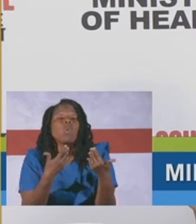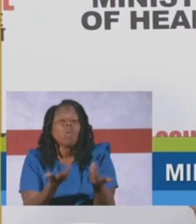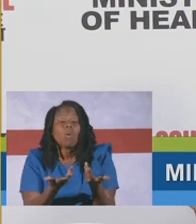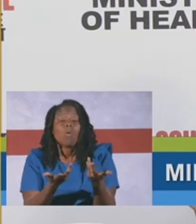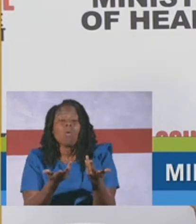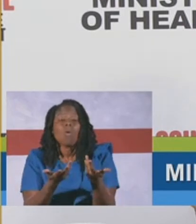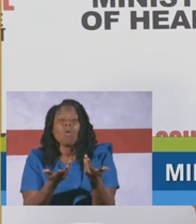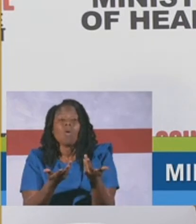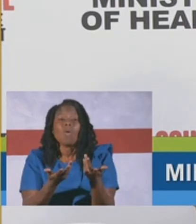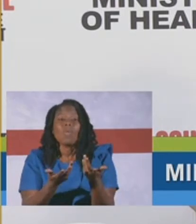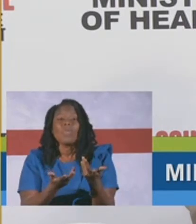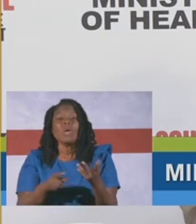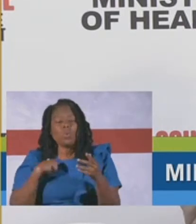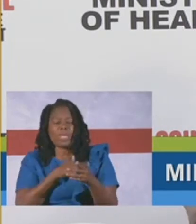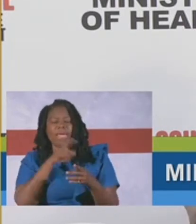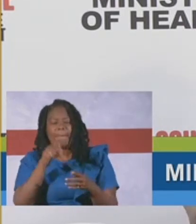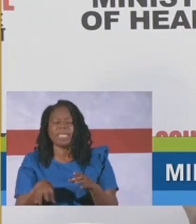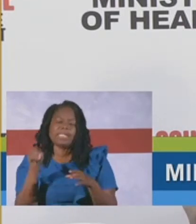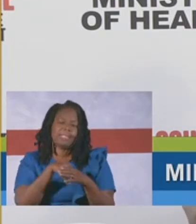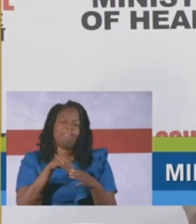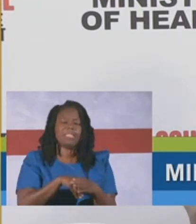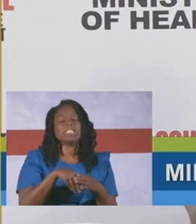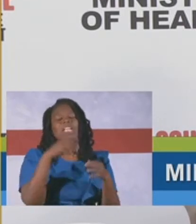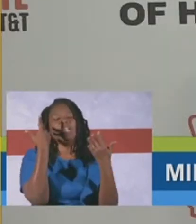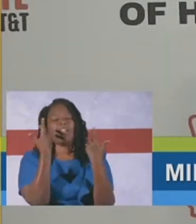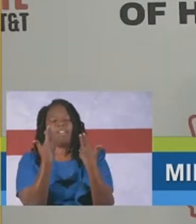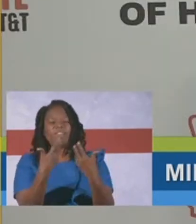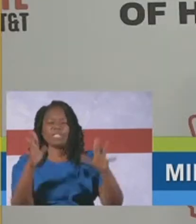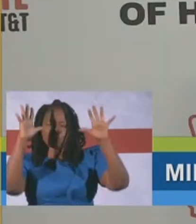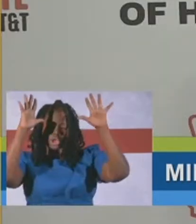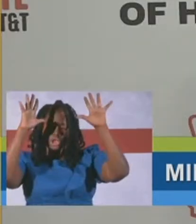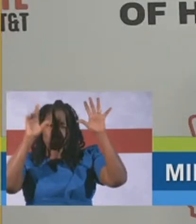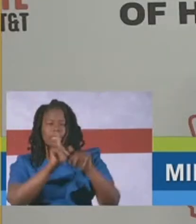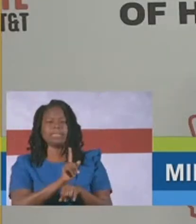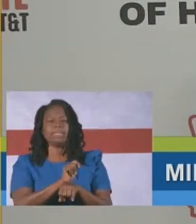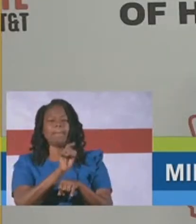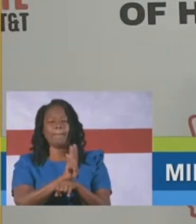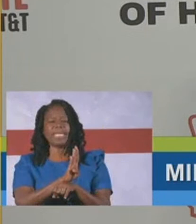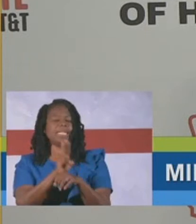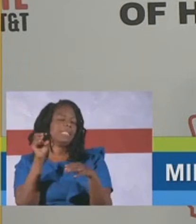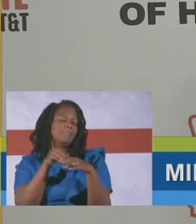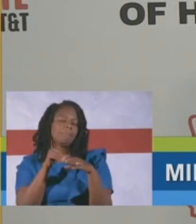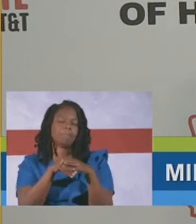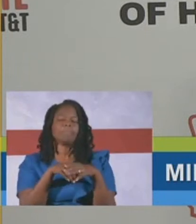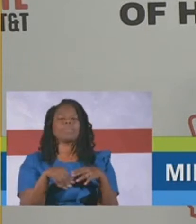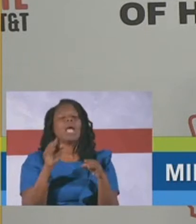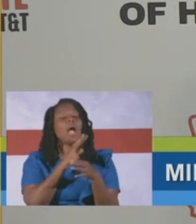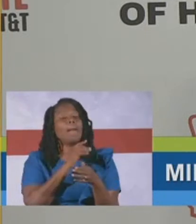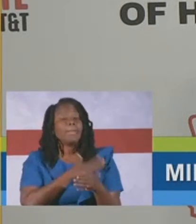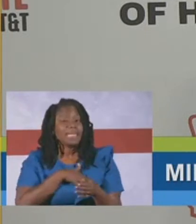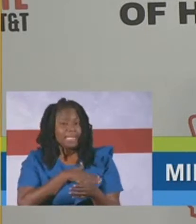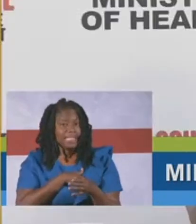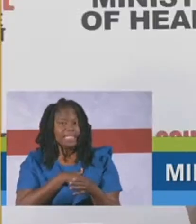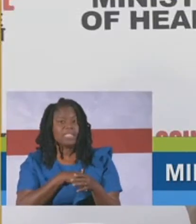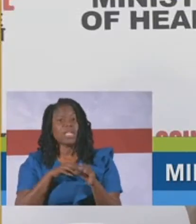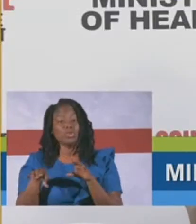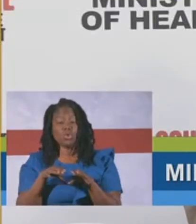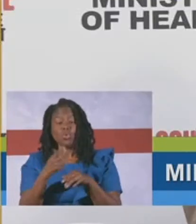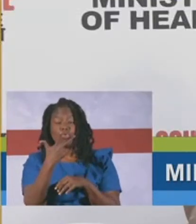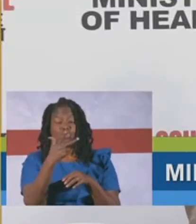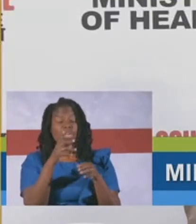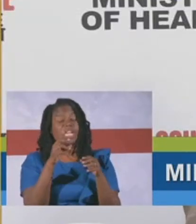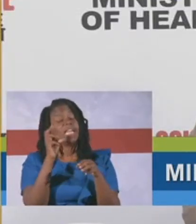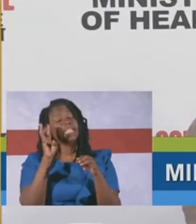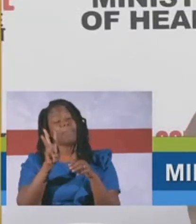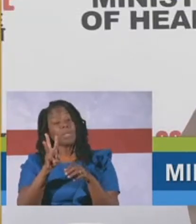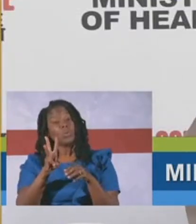to end TB. I thank you all. I want to please encourage all to practice the 3 W's and also